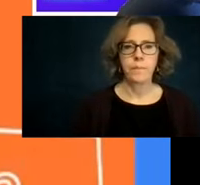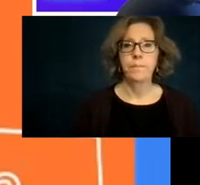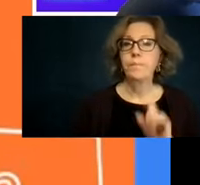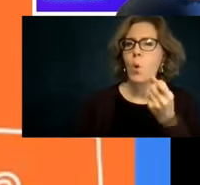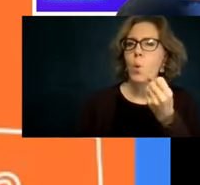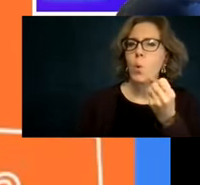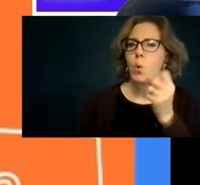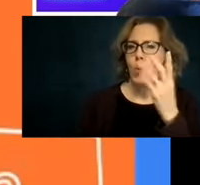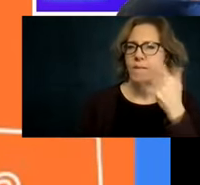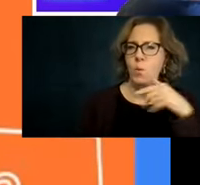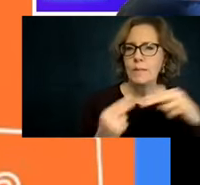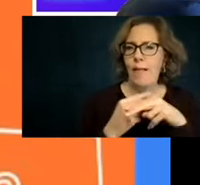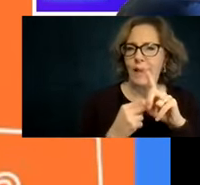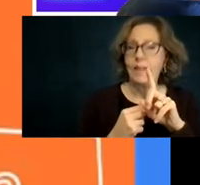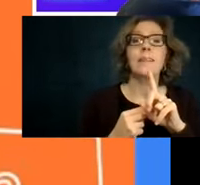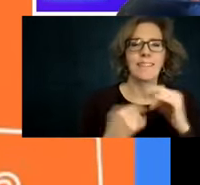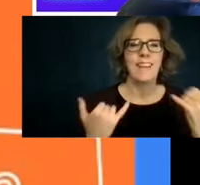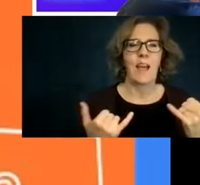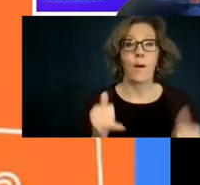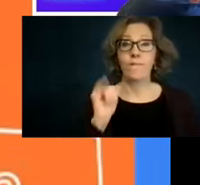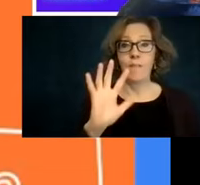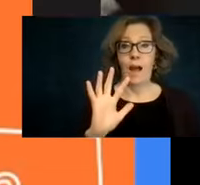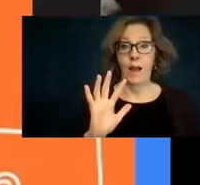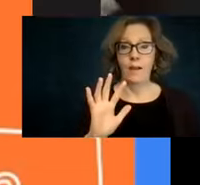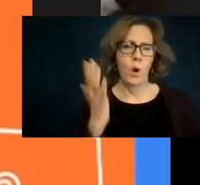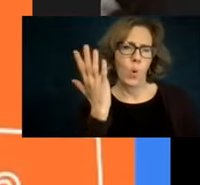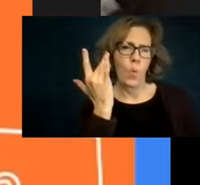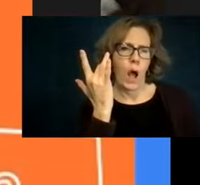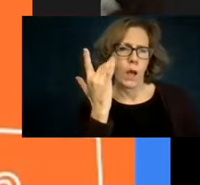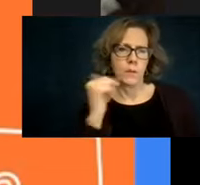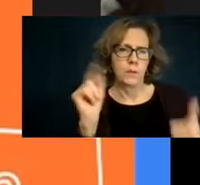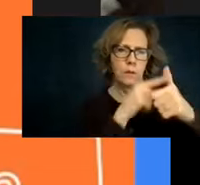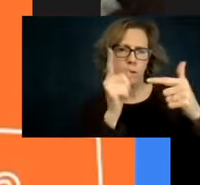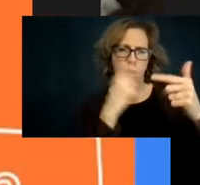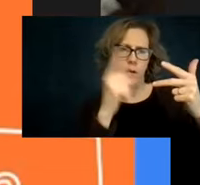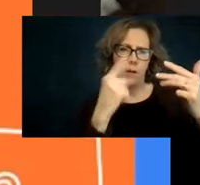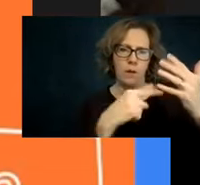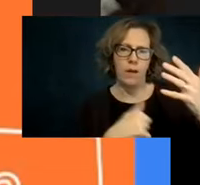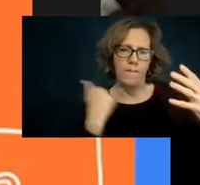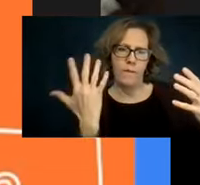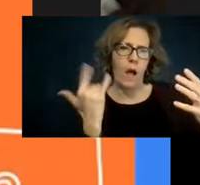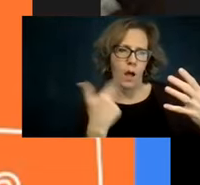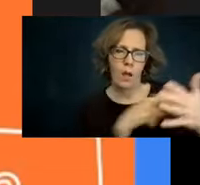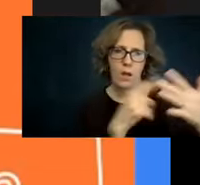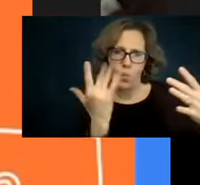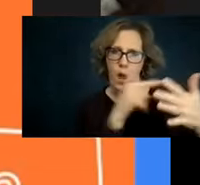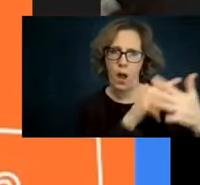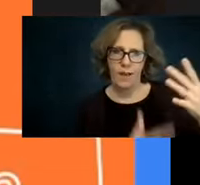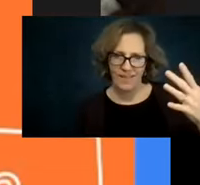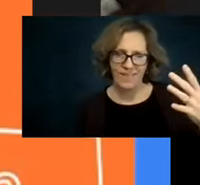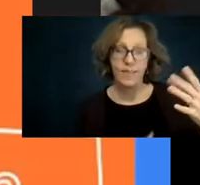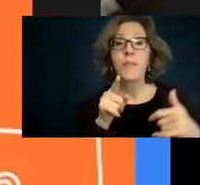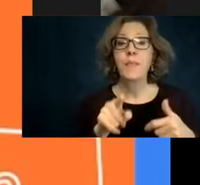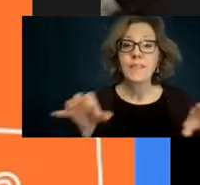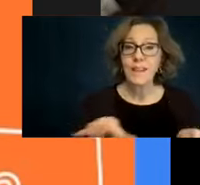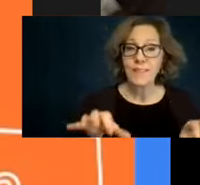for those? Yep. Go ahead. First up, the five whys. This activity uses